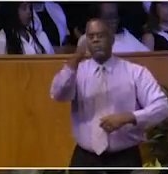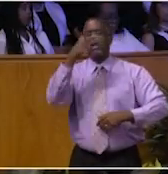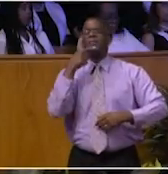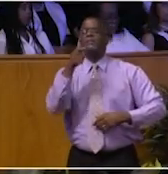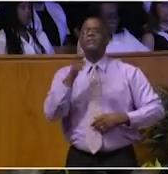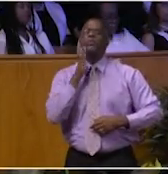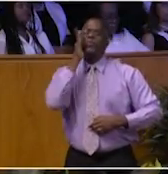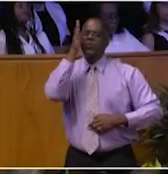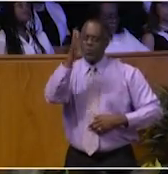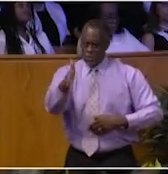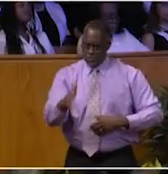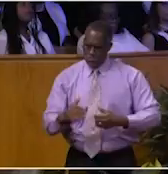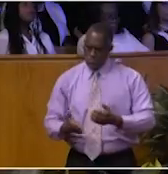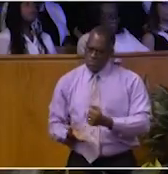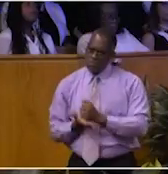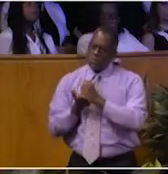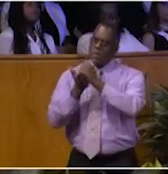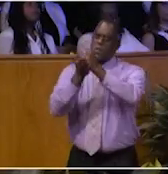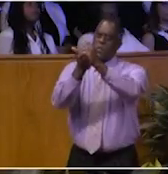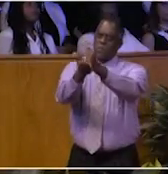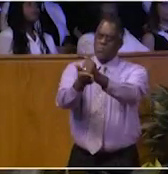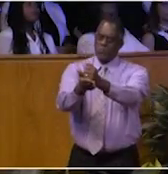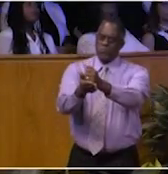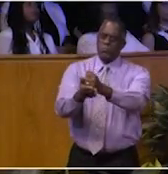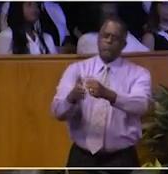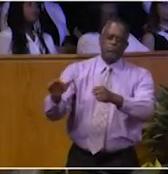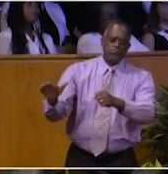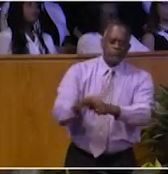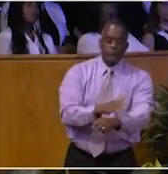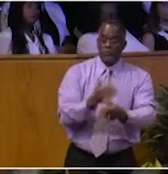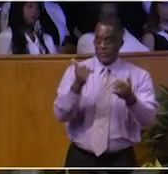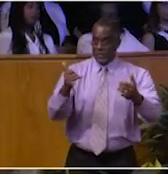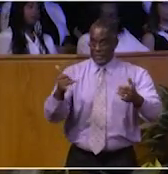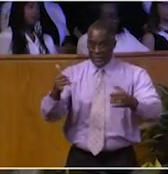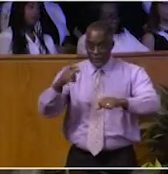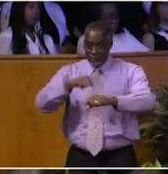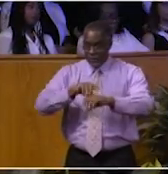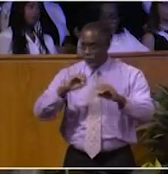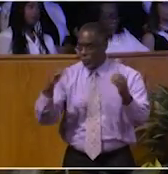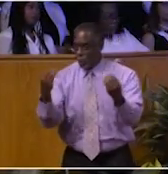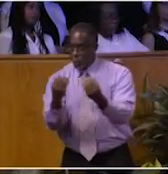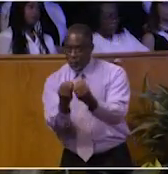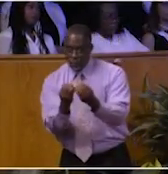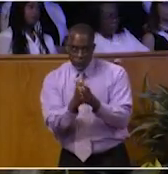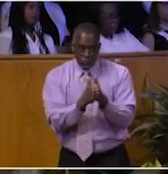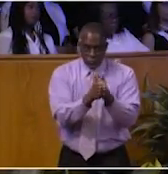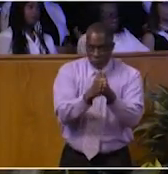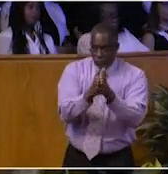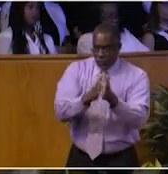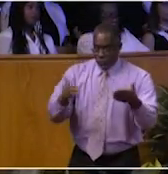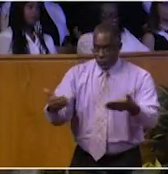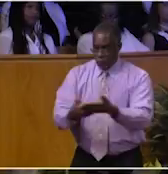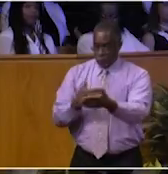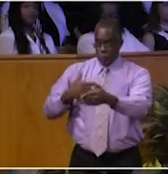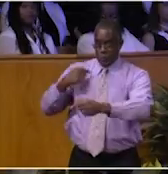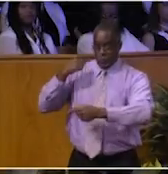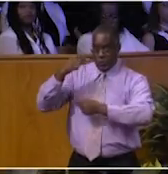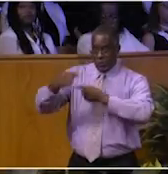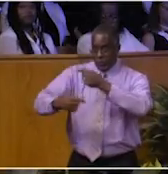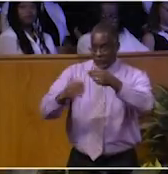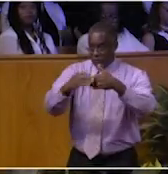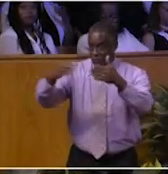It's time now, my friends, to mobilize and to energize a new generation of